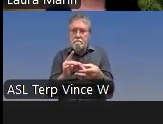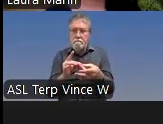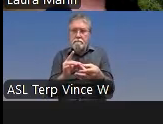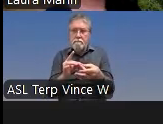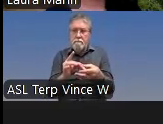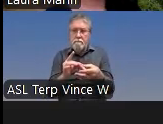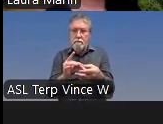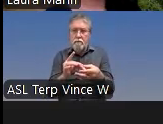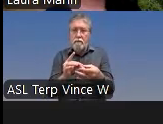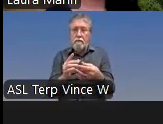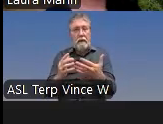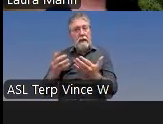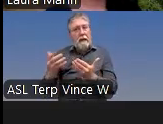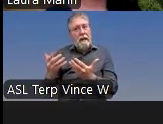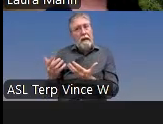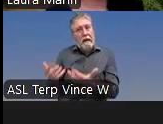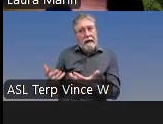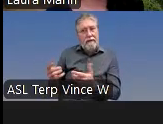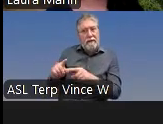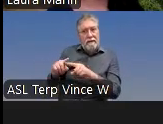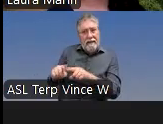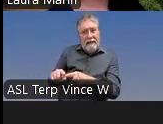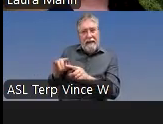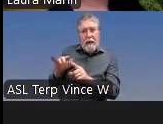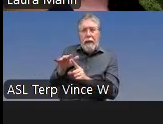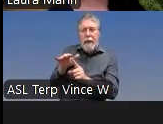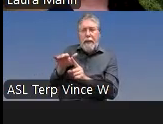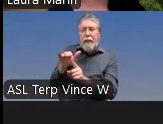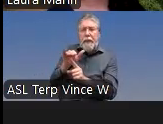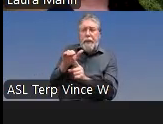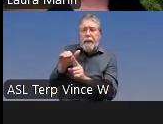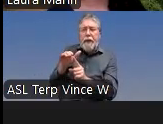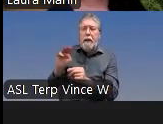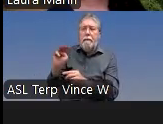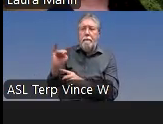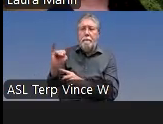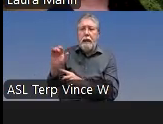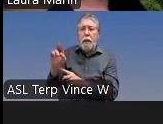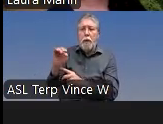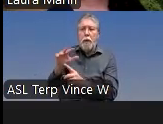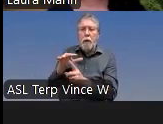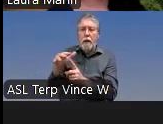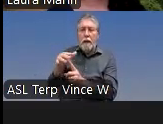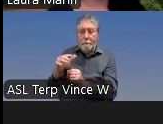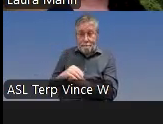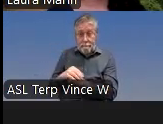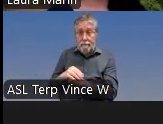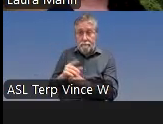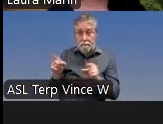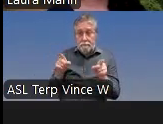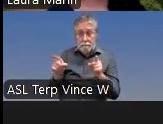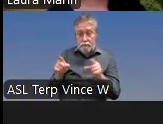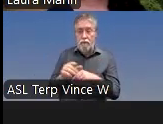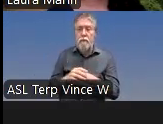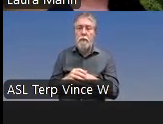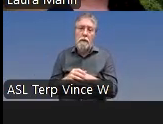reliant heavily on that microclimate or the climate that those two enjoy and are